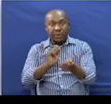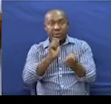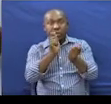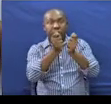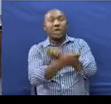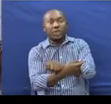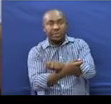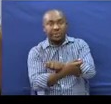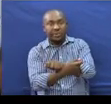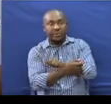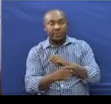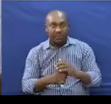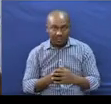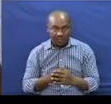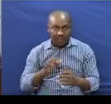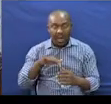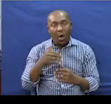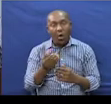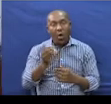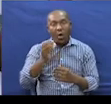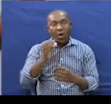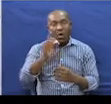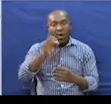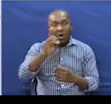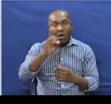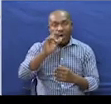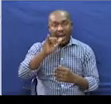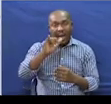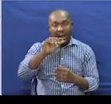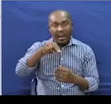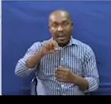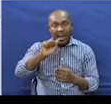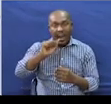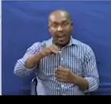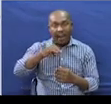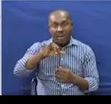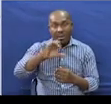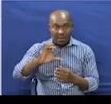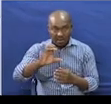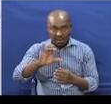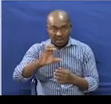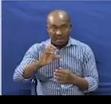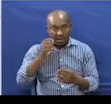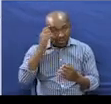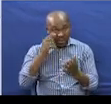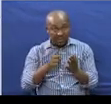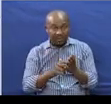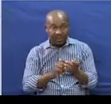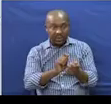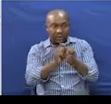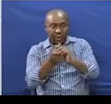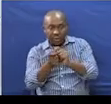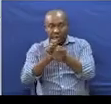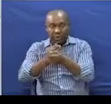or population dynamic. That human populations varies, change over times.